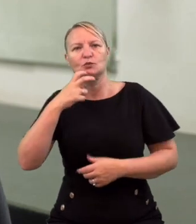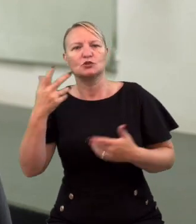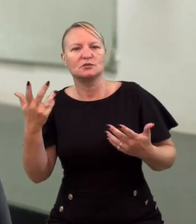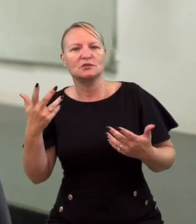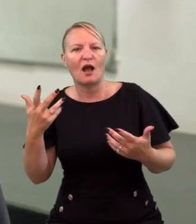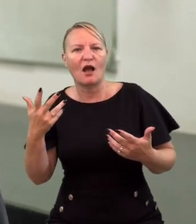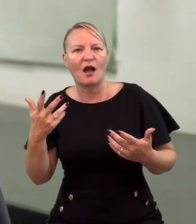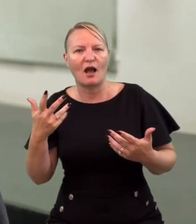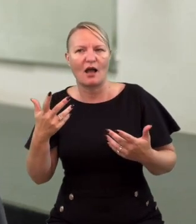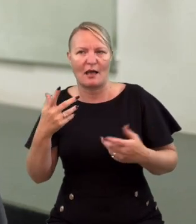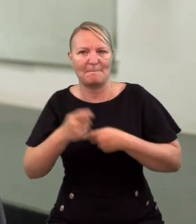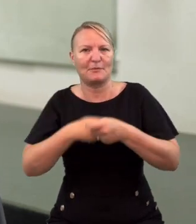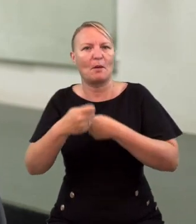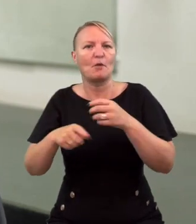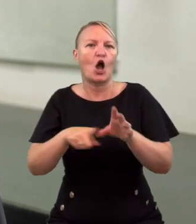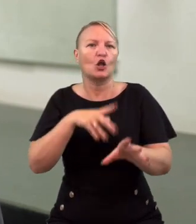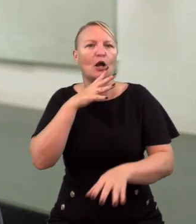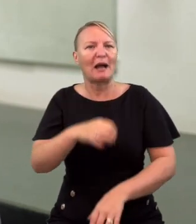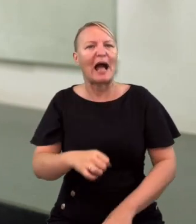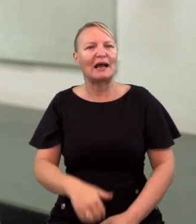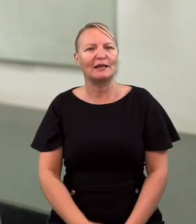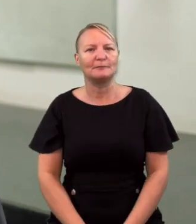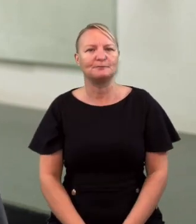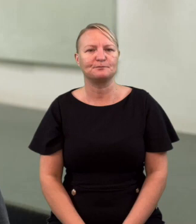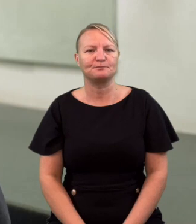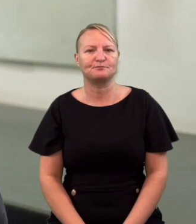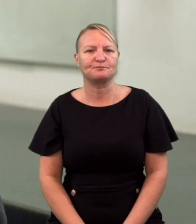Subi matures and becomes a young man.